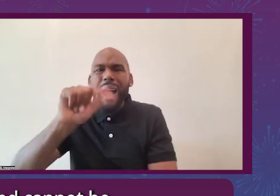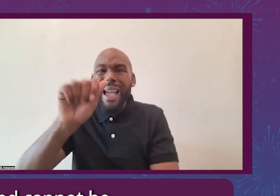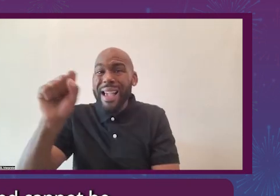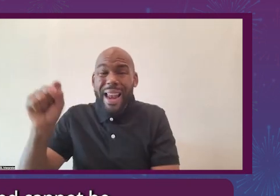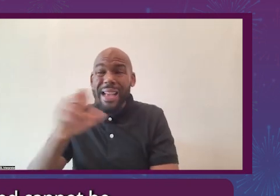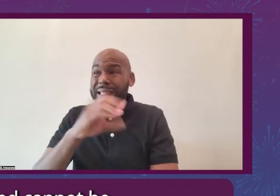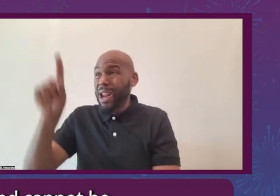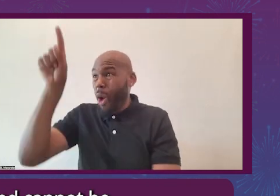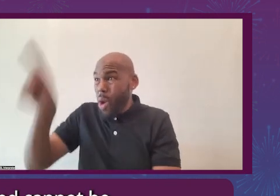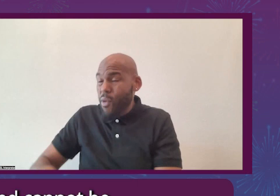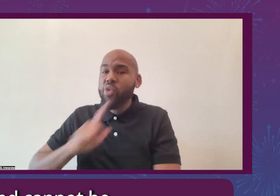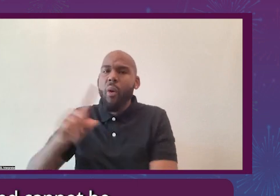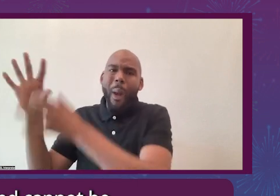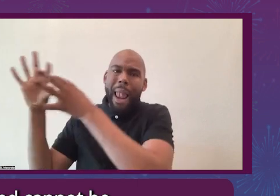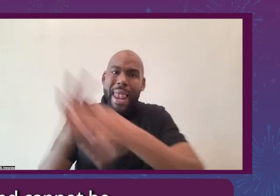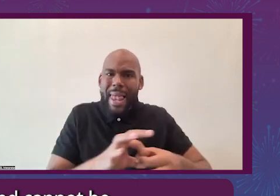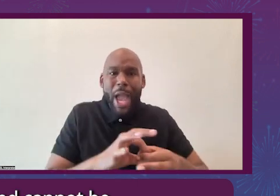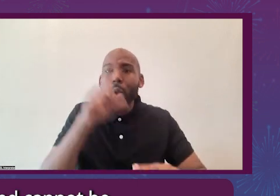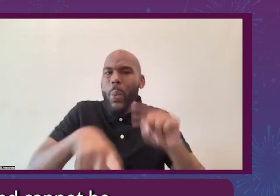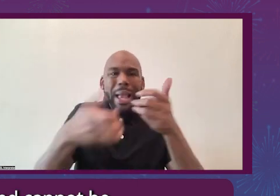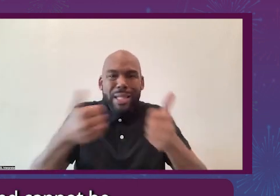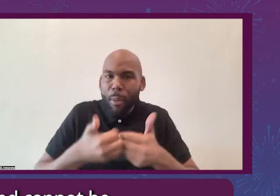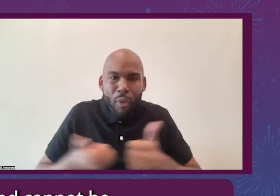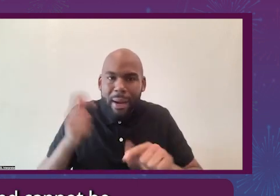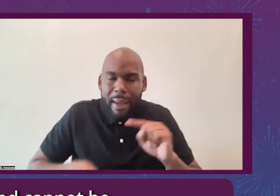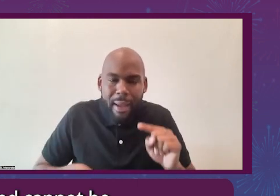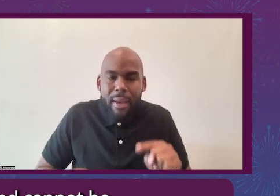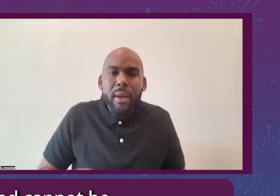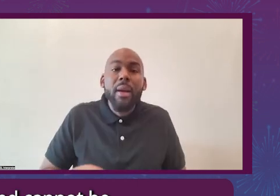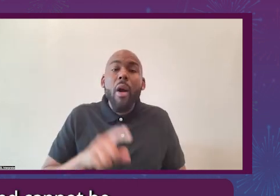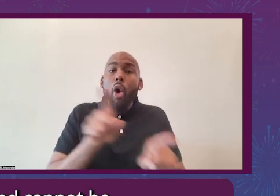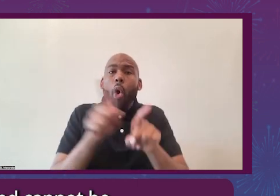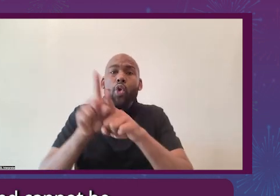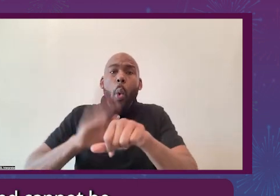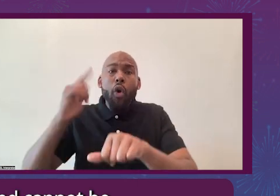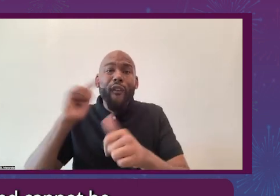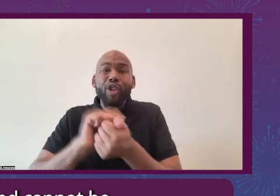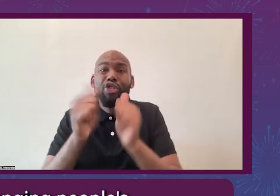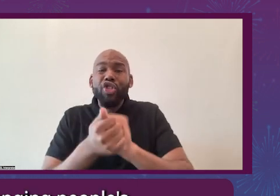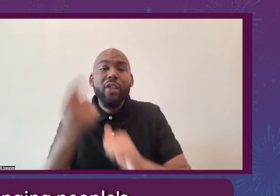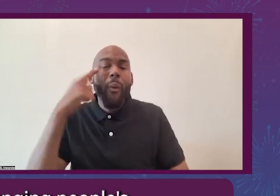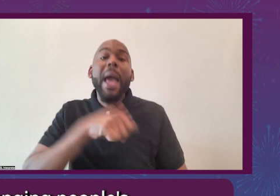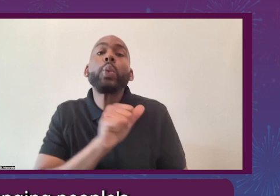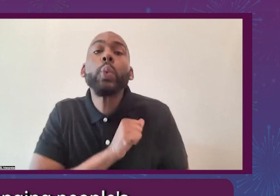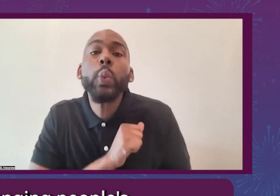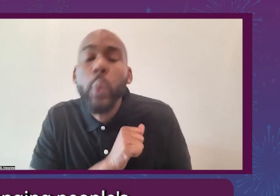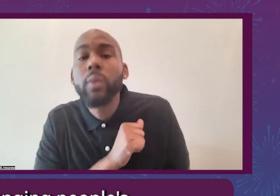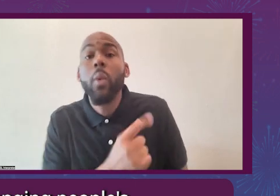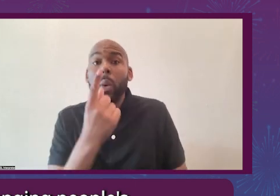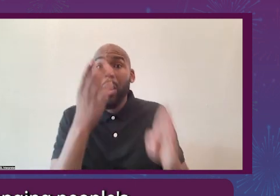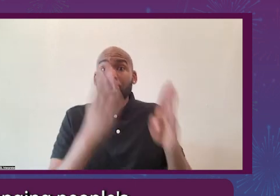are inextricably linked and cannot be separated. There was also a call for change in